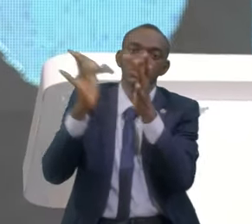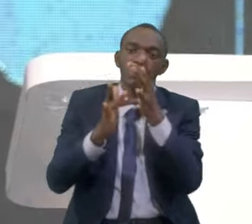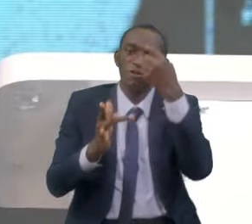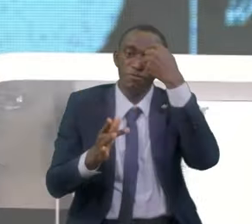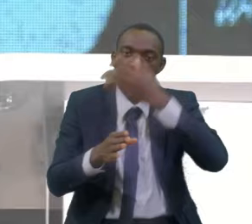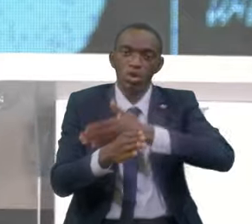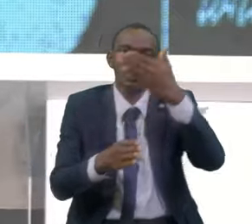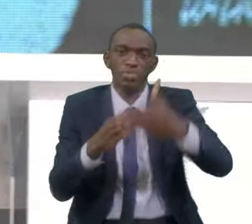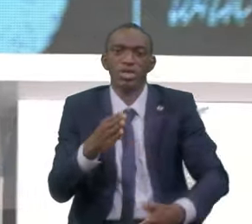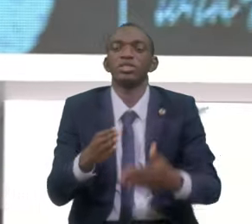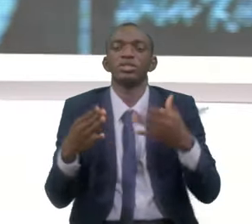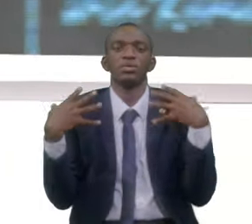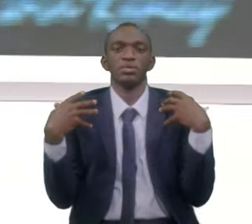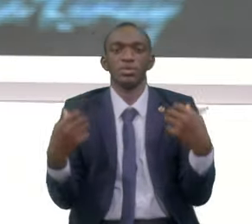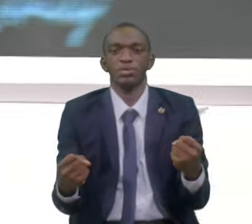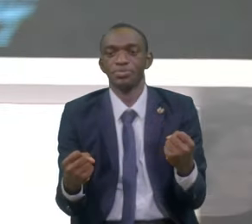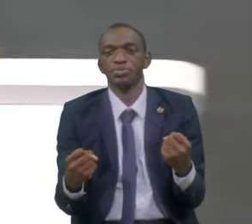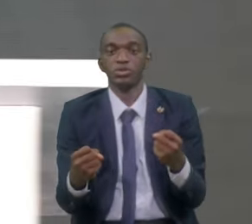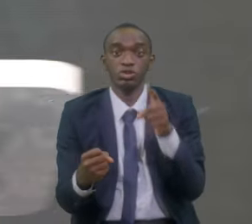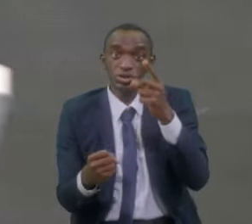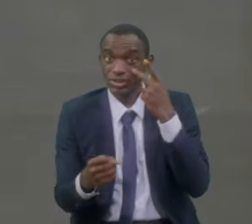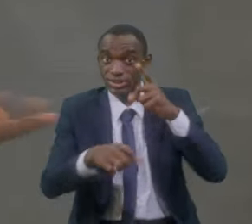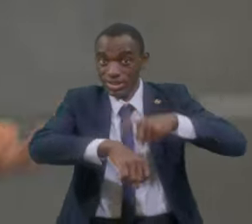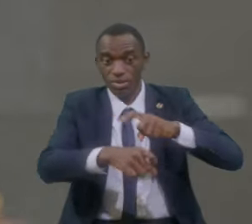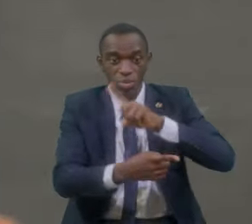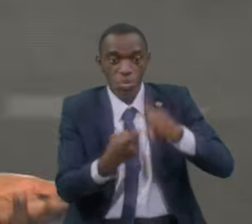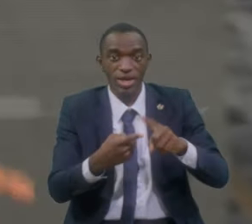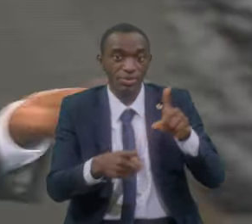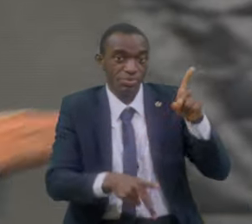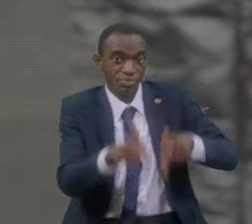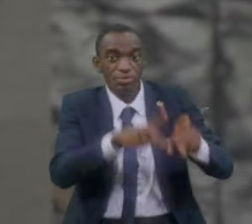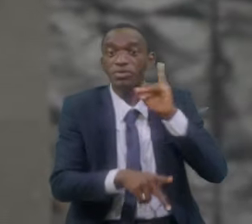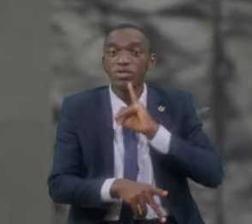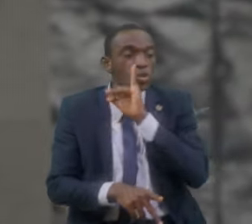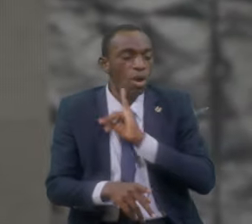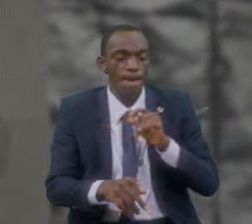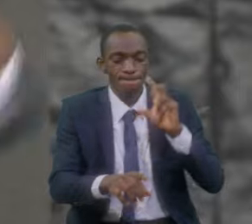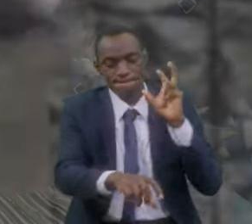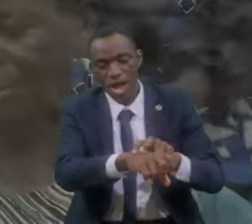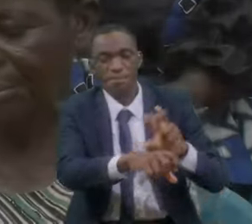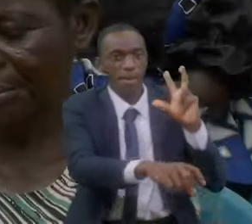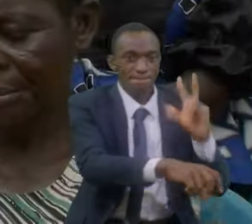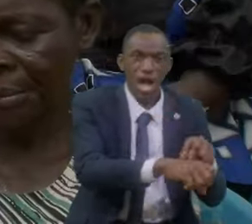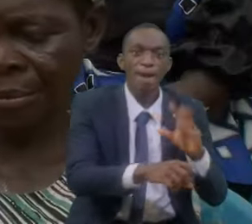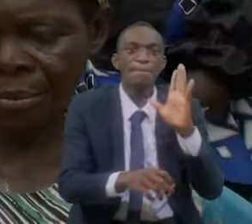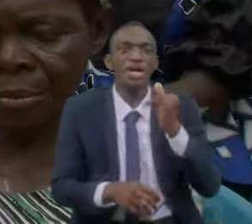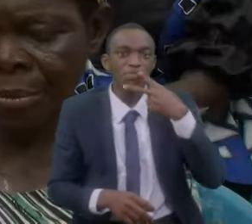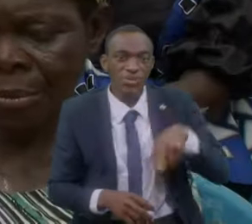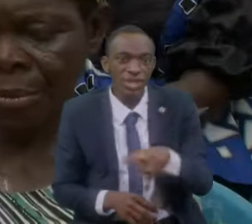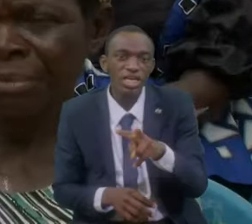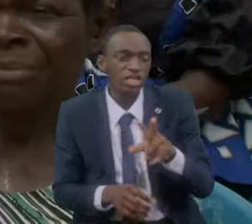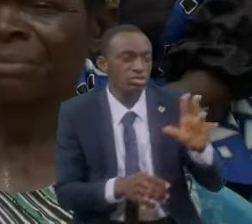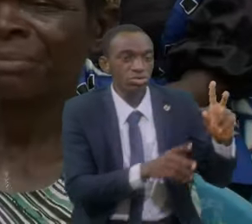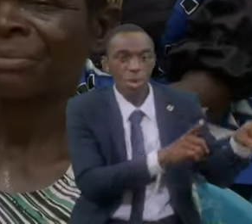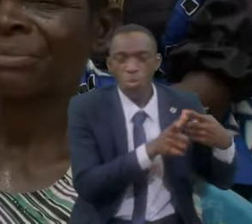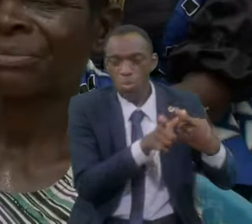those people were beaten by those serpents, they came to Moses, they confessed, they forsook their sin, and God said, lift up